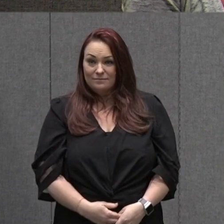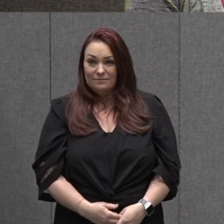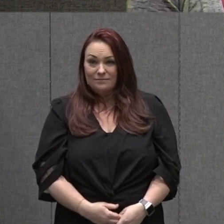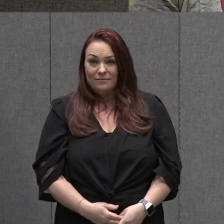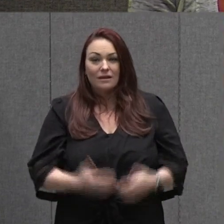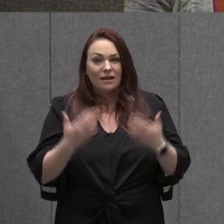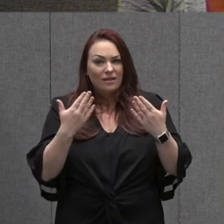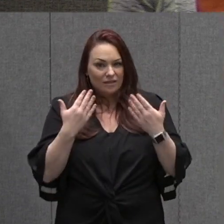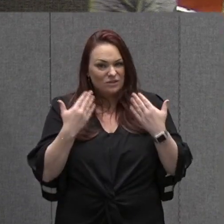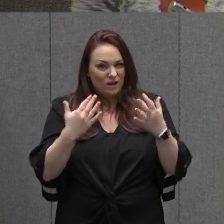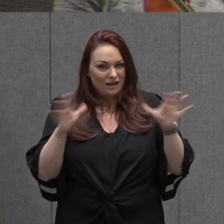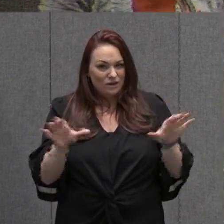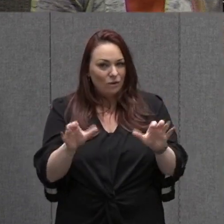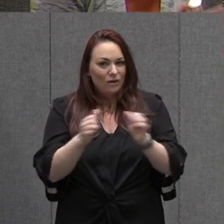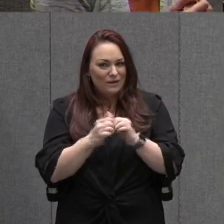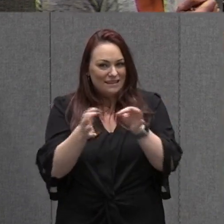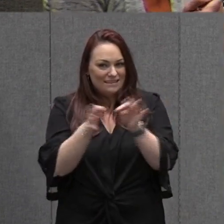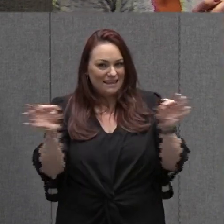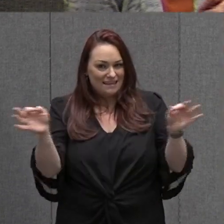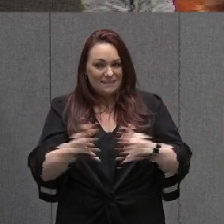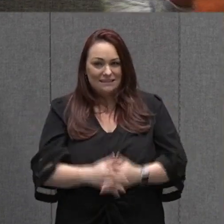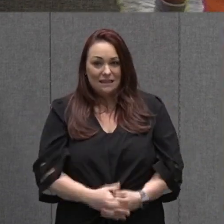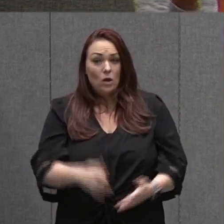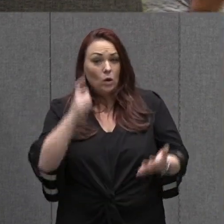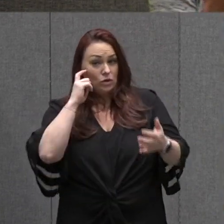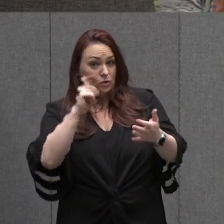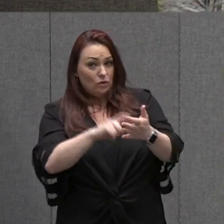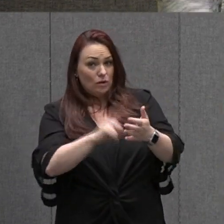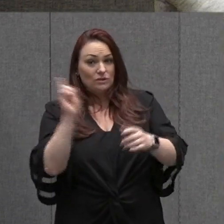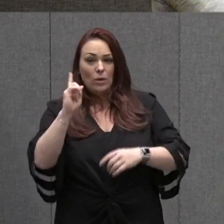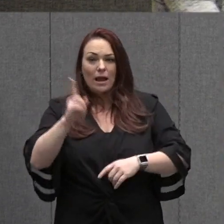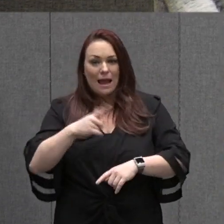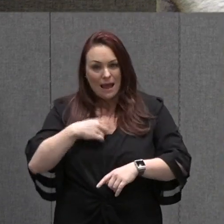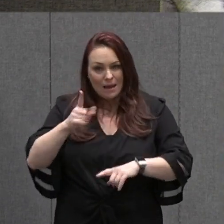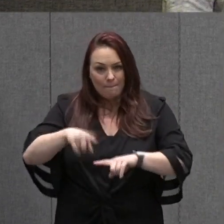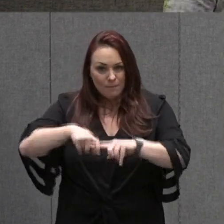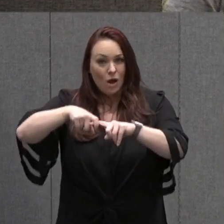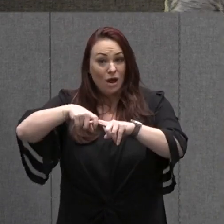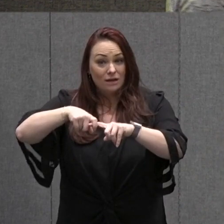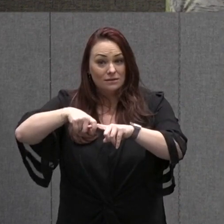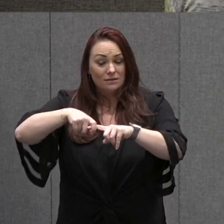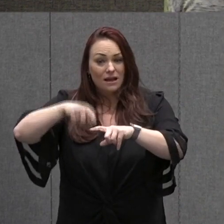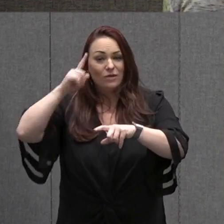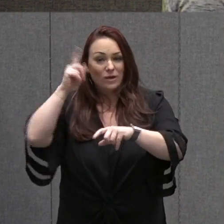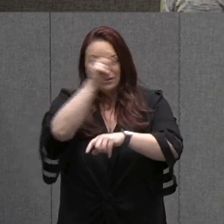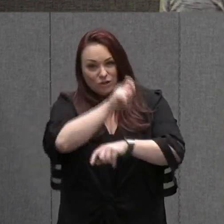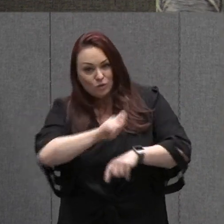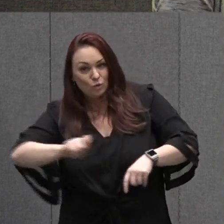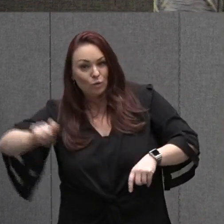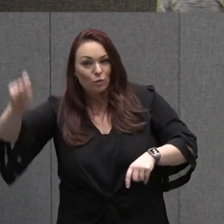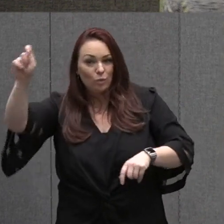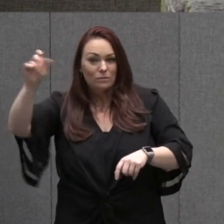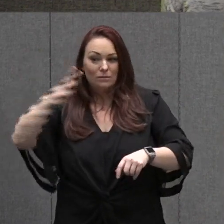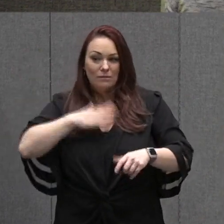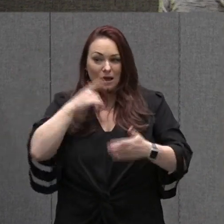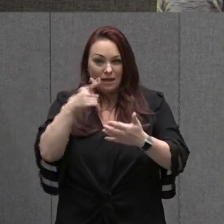Let's do it with this sentence. Notice where I pause and where I should swoop my letters or my